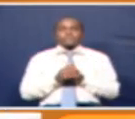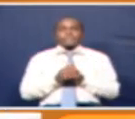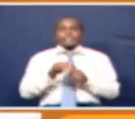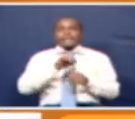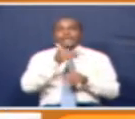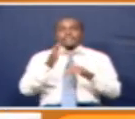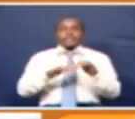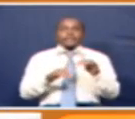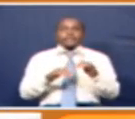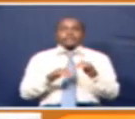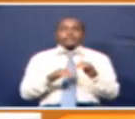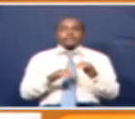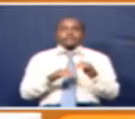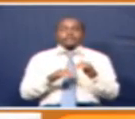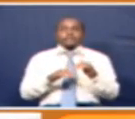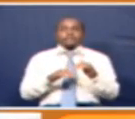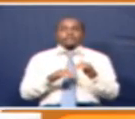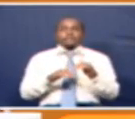instead of